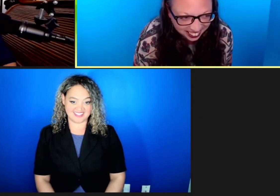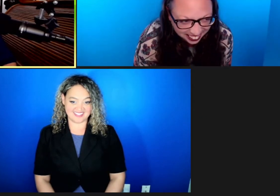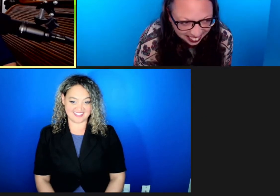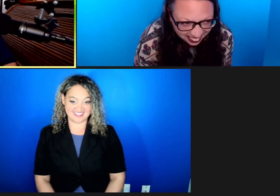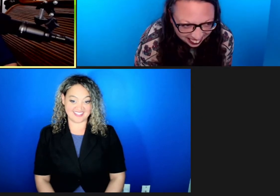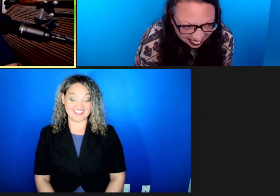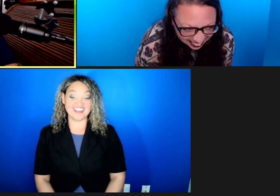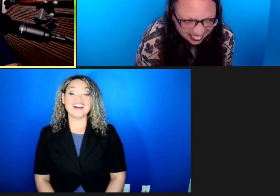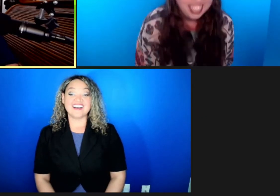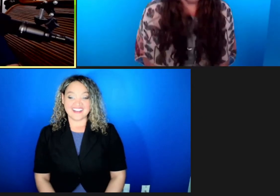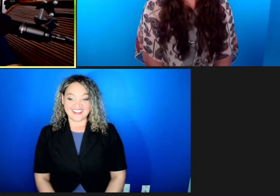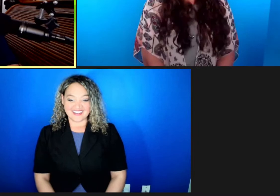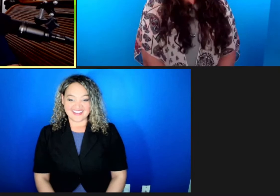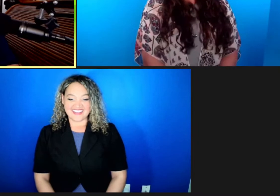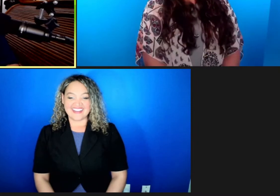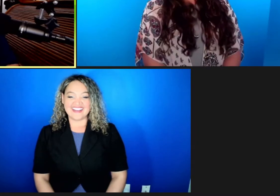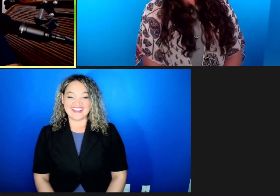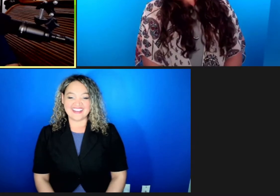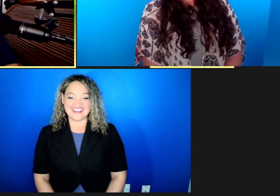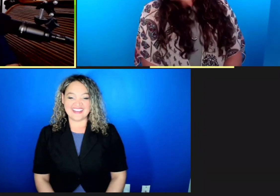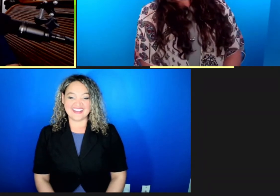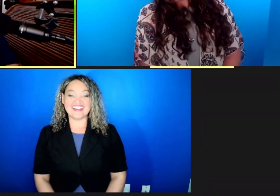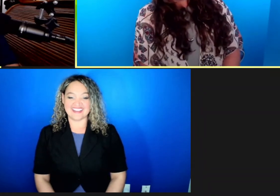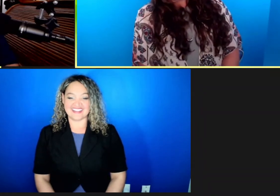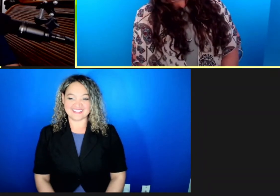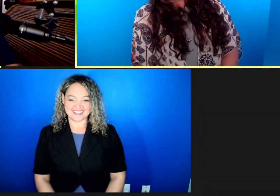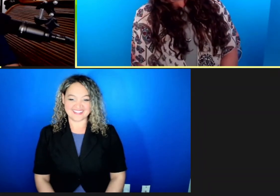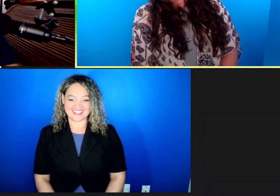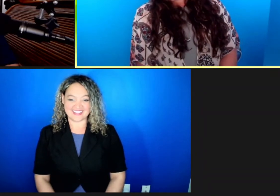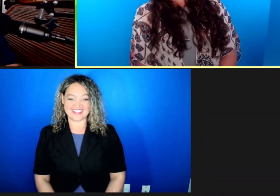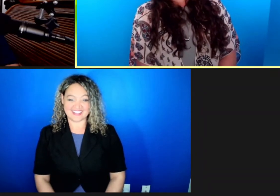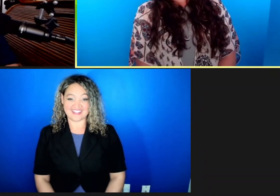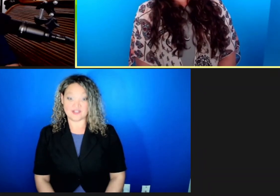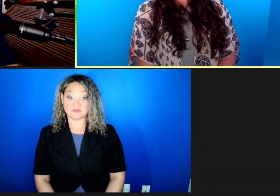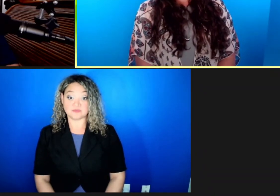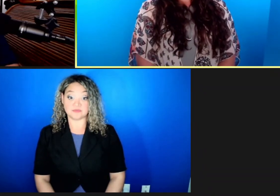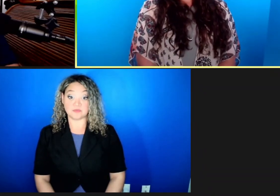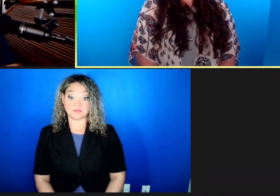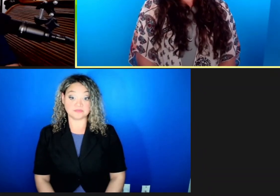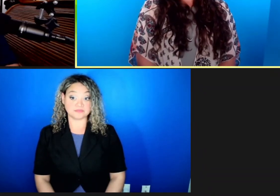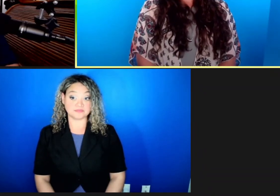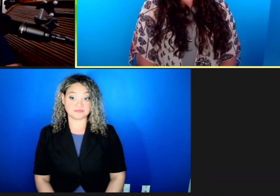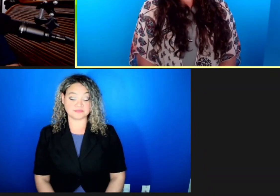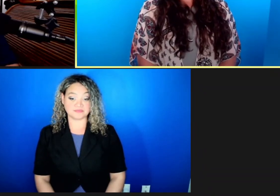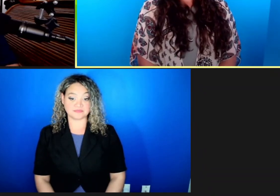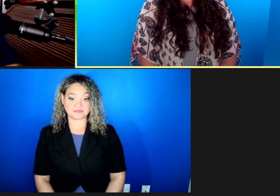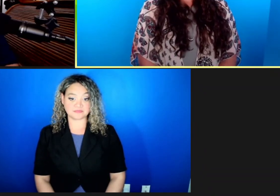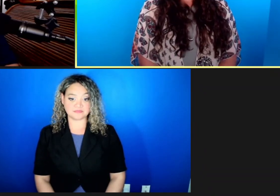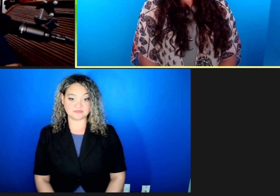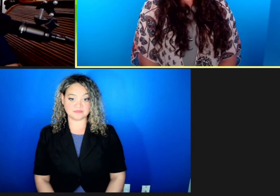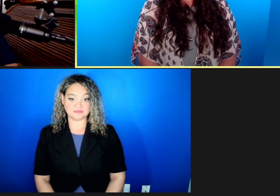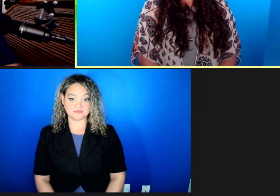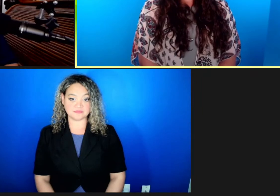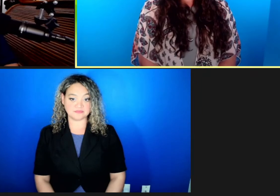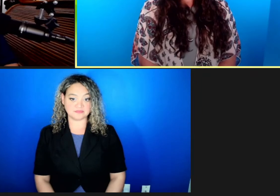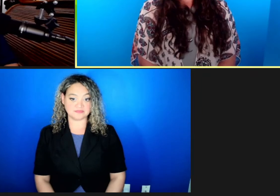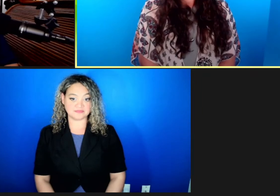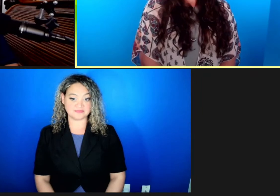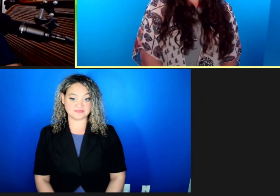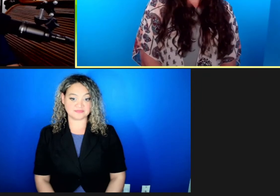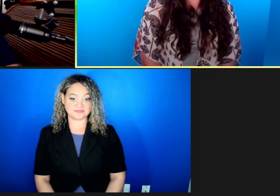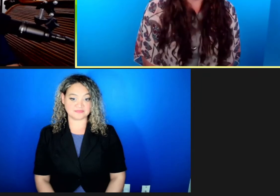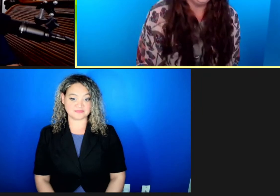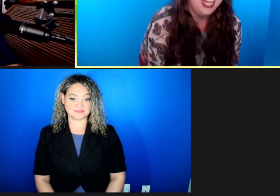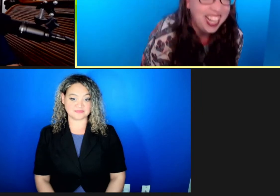No? Kira is looking very confused. So I'm seeing, are you spelling like C-O?